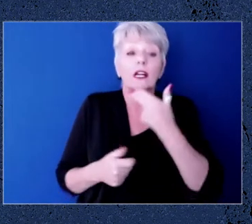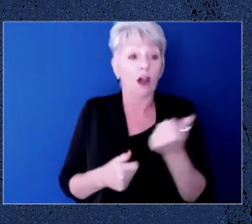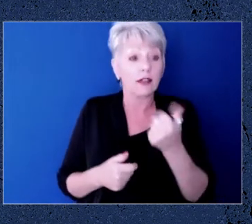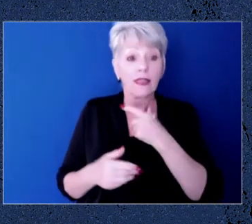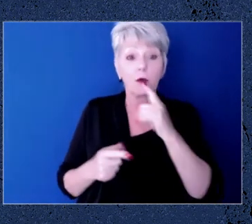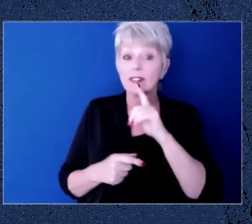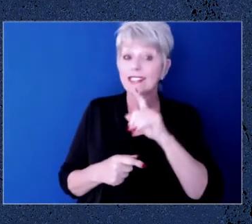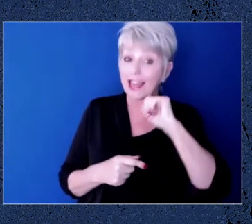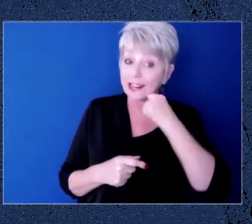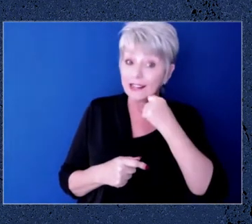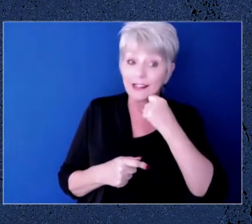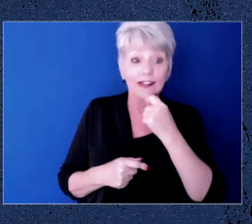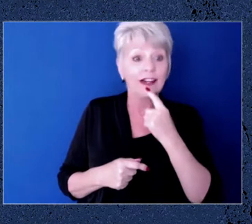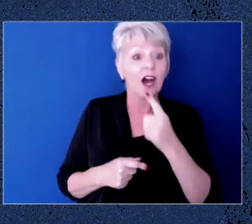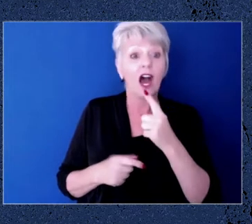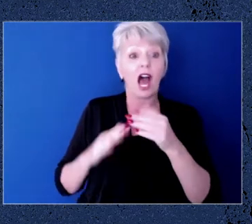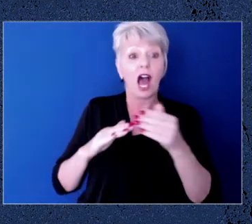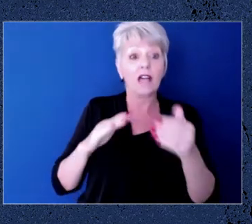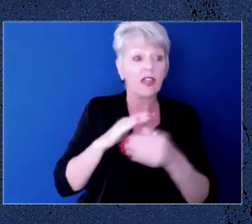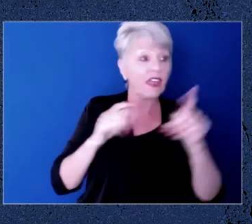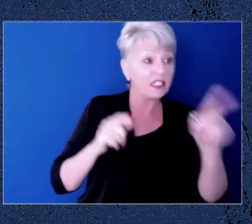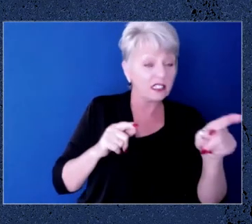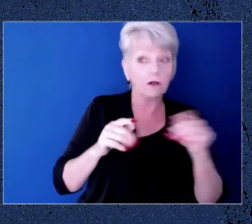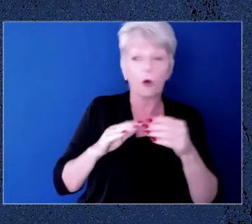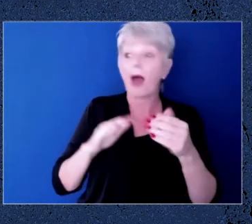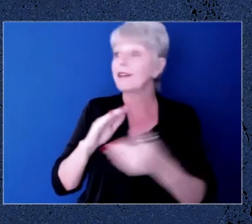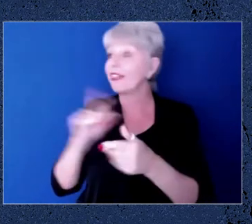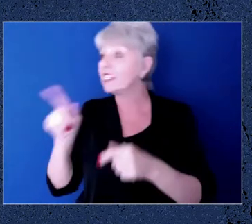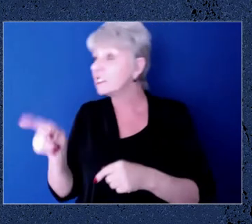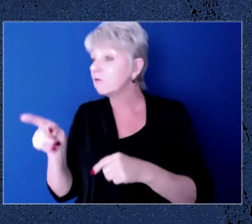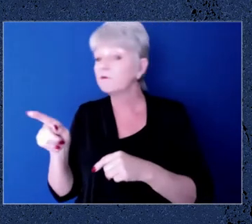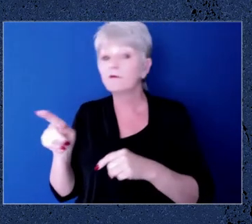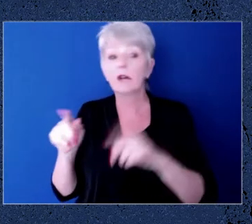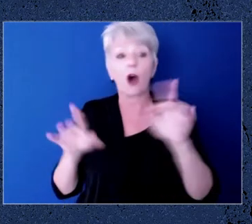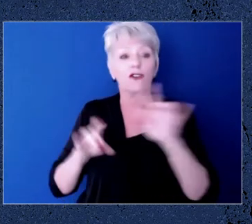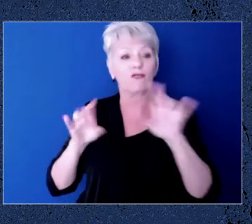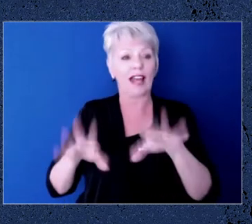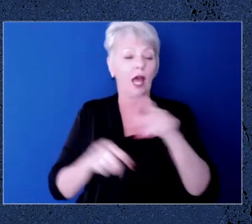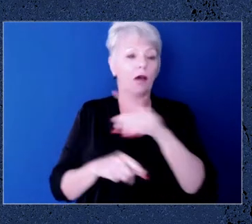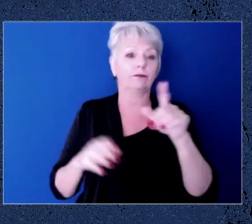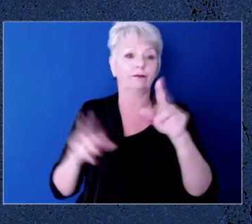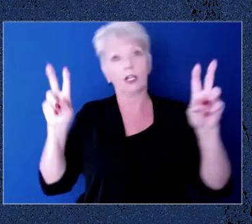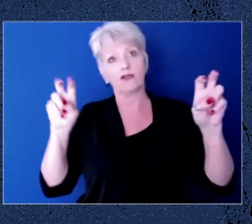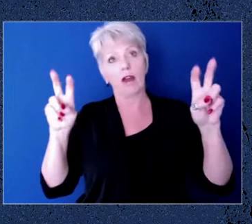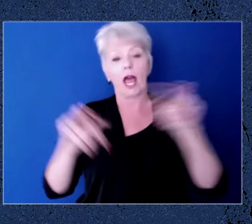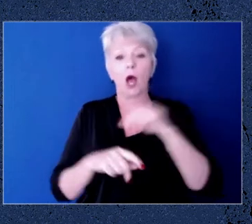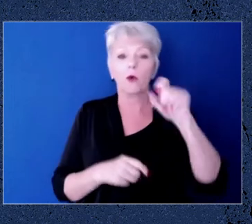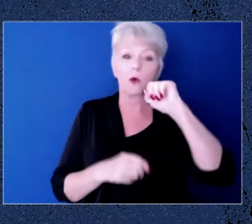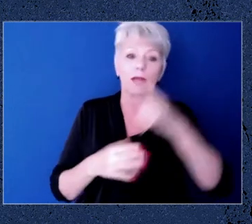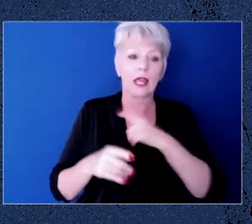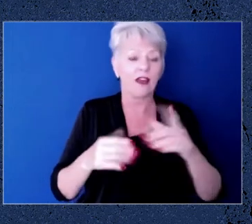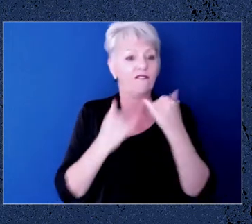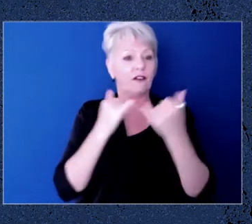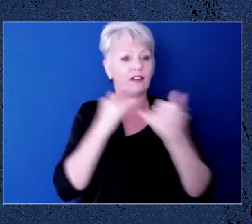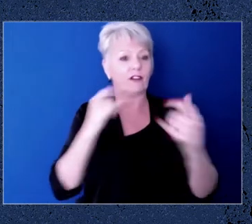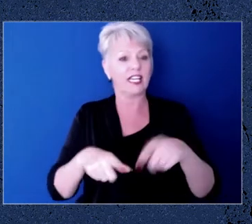well, we do it under this, after this, and then Australia, as we know it today, or Australia, would be vastly different, right? Rather than sticking to this,